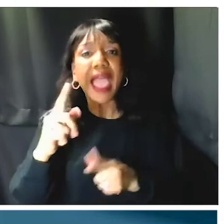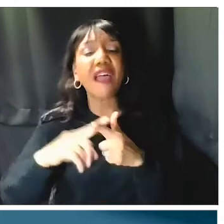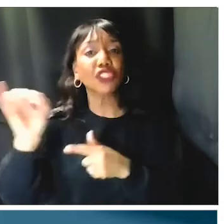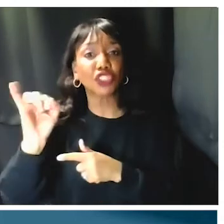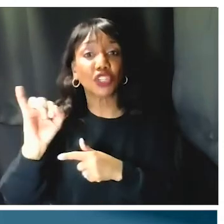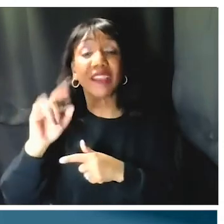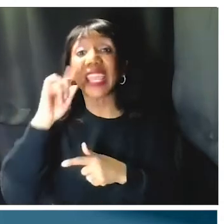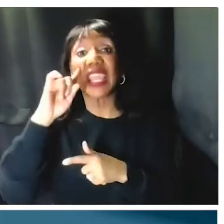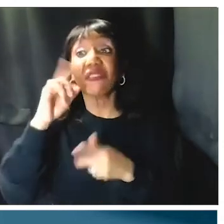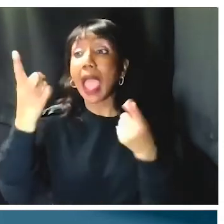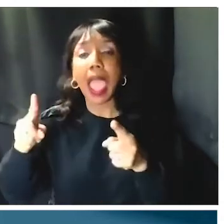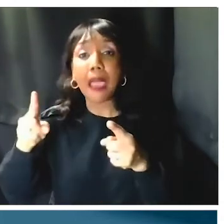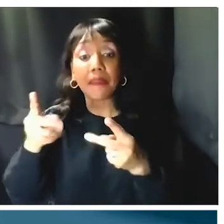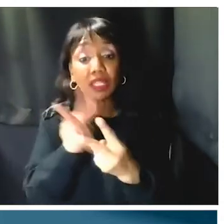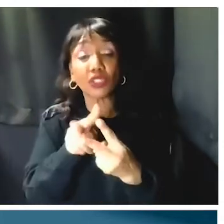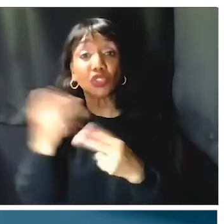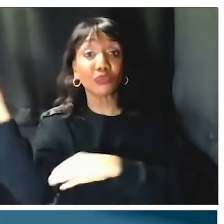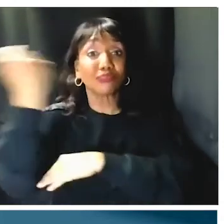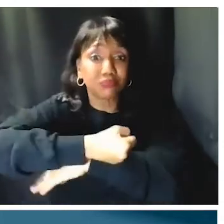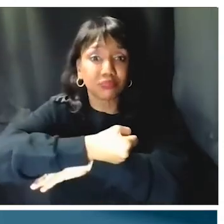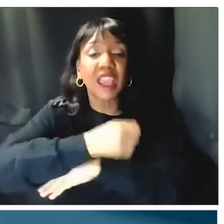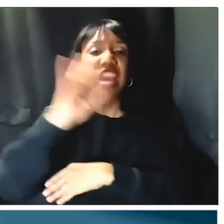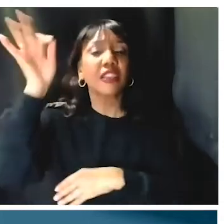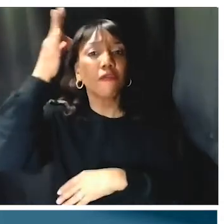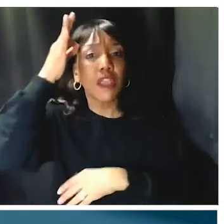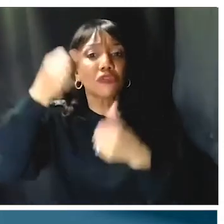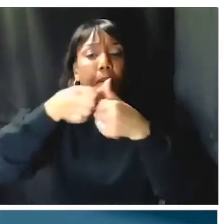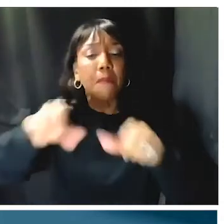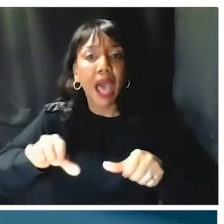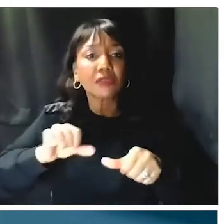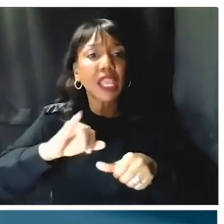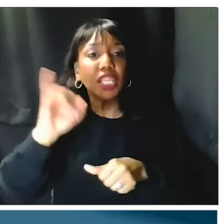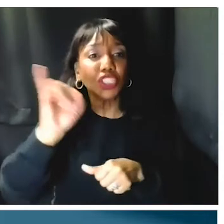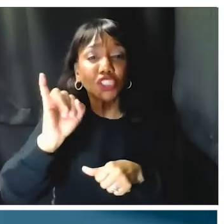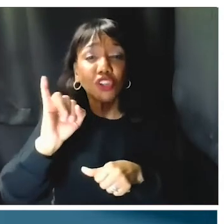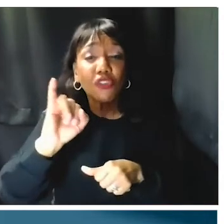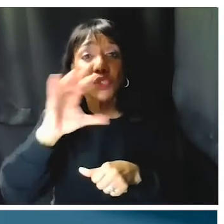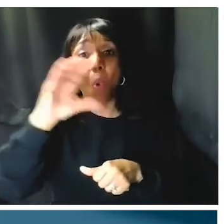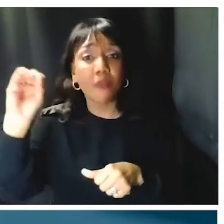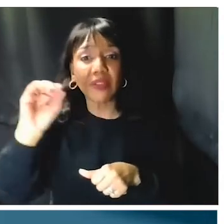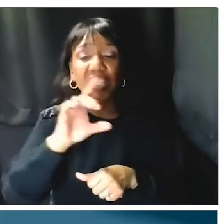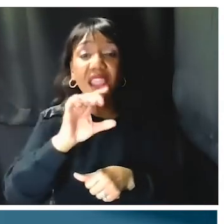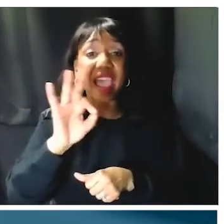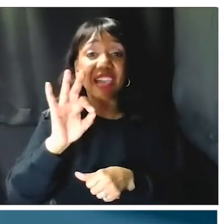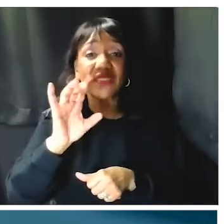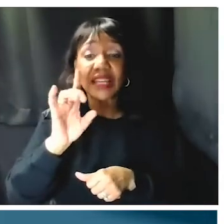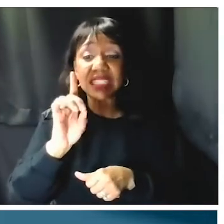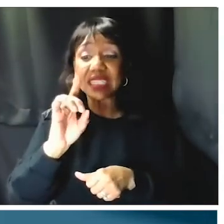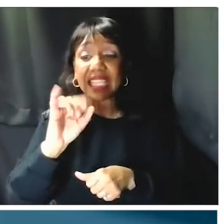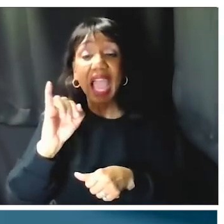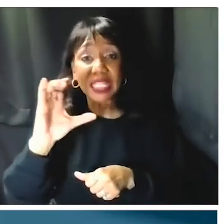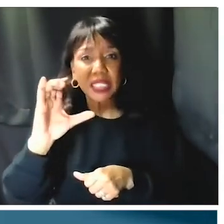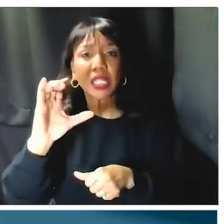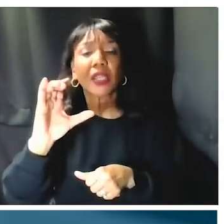bank closes for good, the Federal Deposit Insurance Corporation FDIC will reimburse